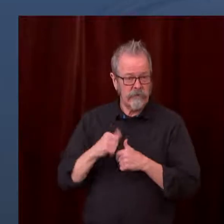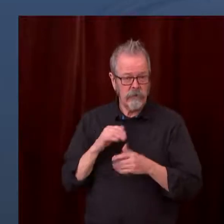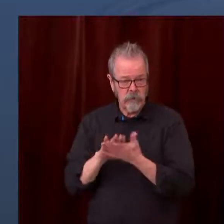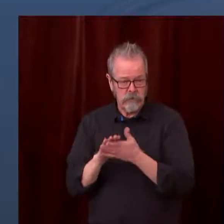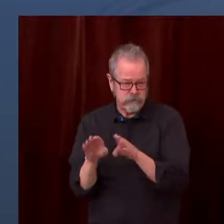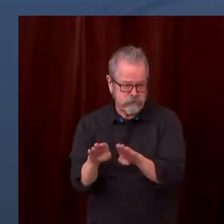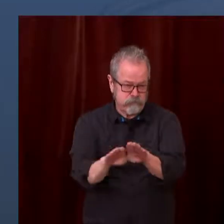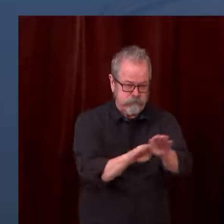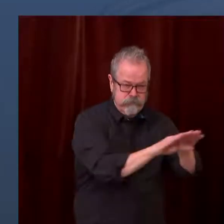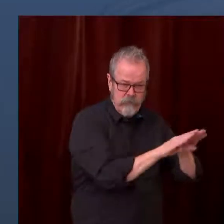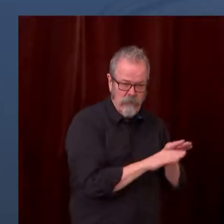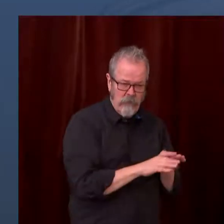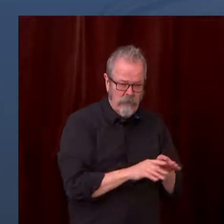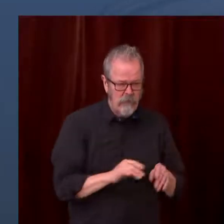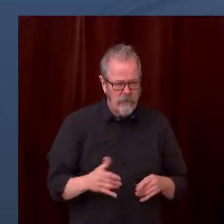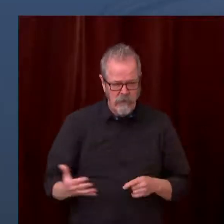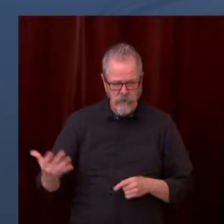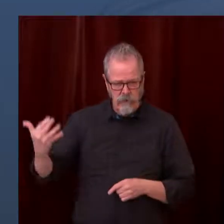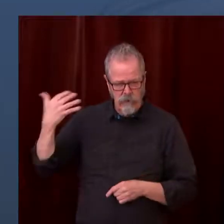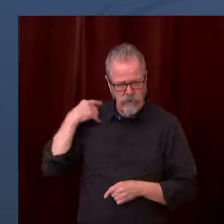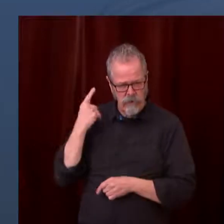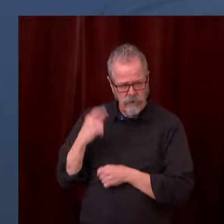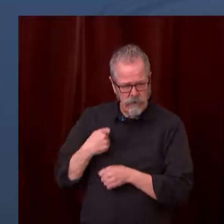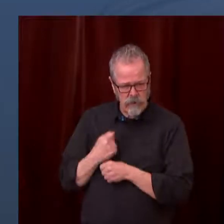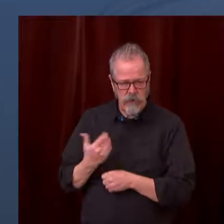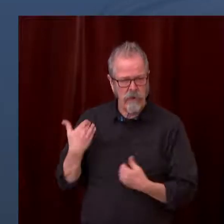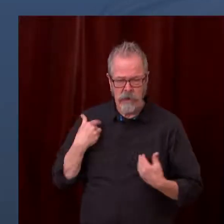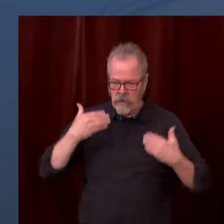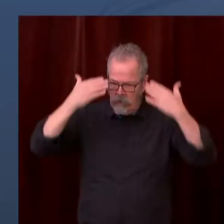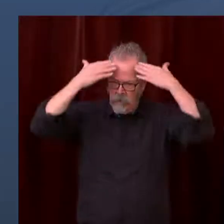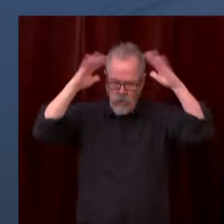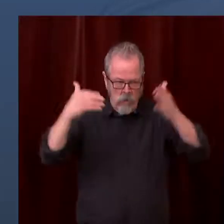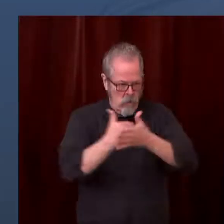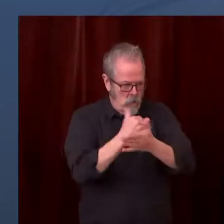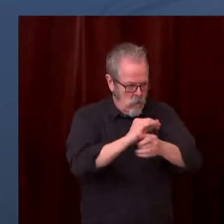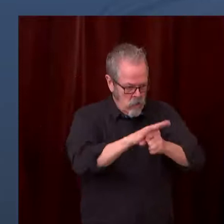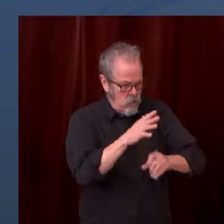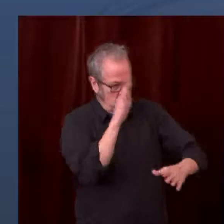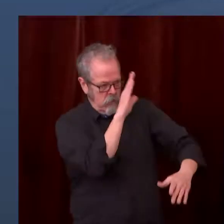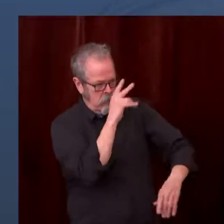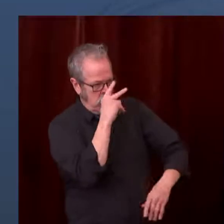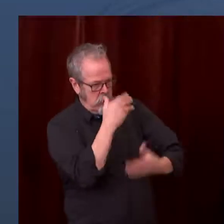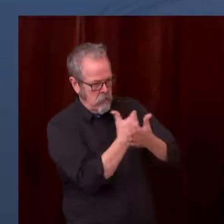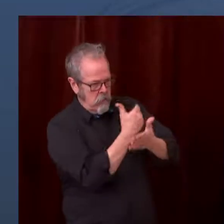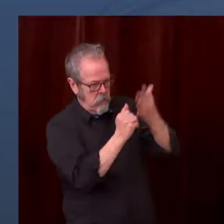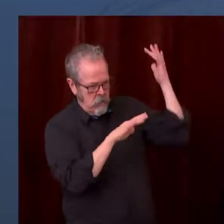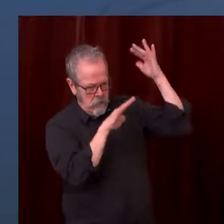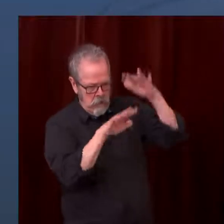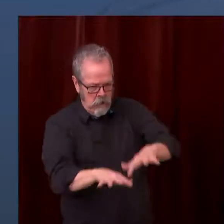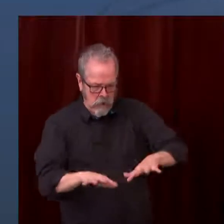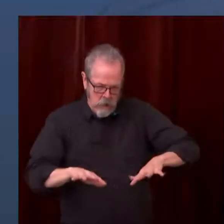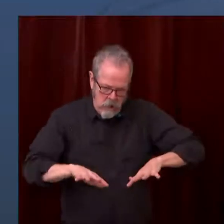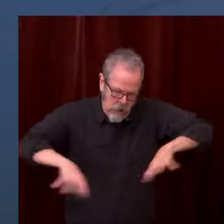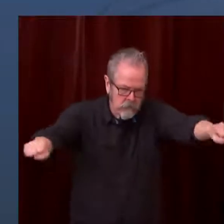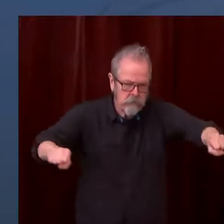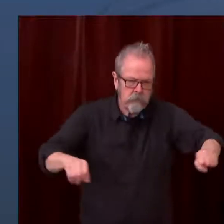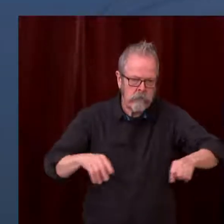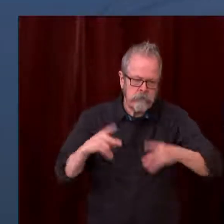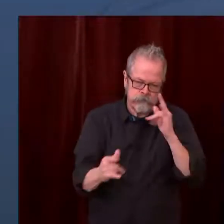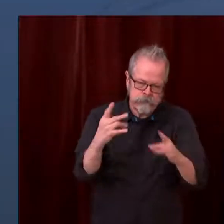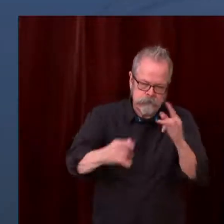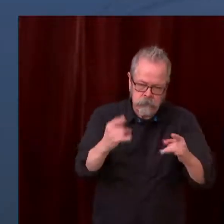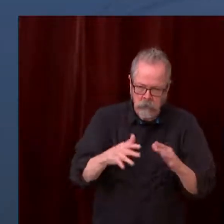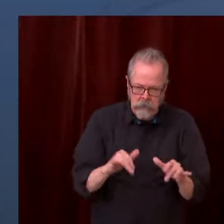of information. I believe we now need to make decisions based on what we know now, not what we know